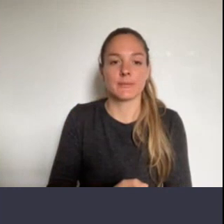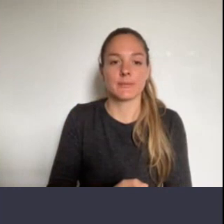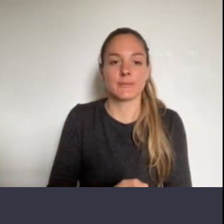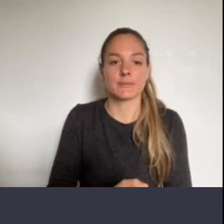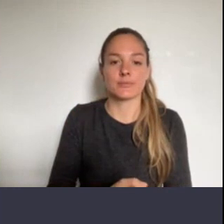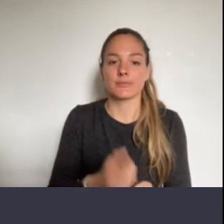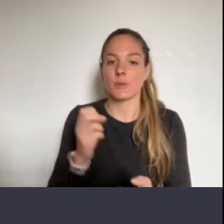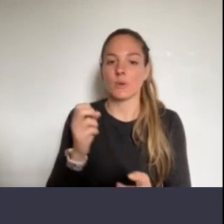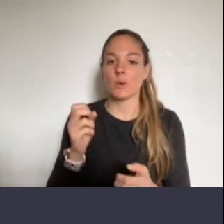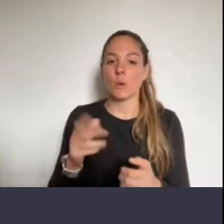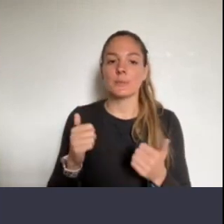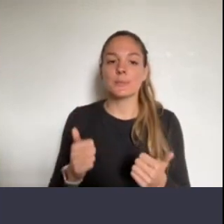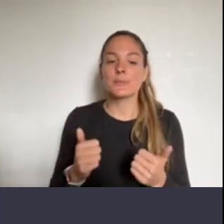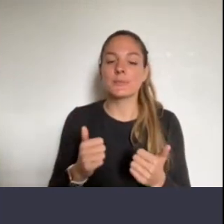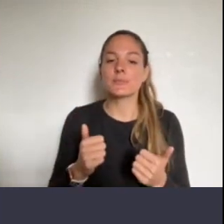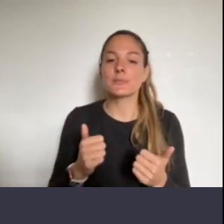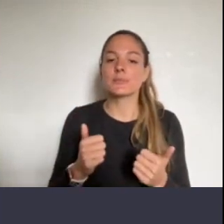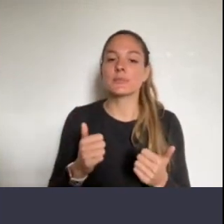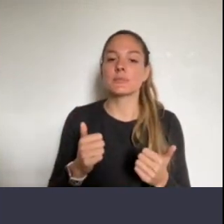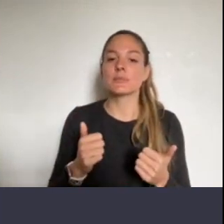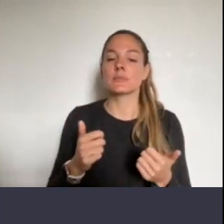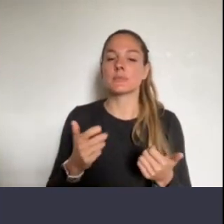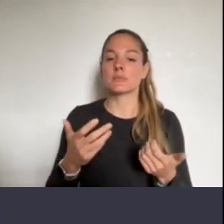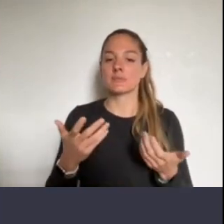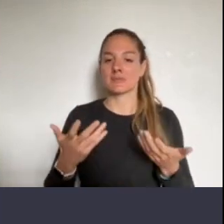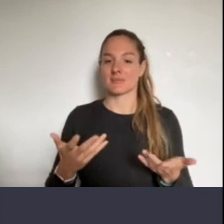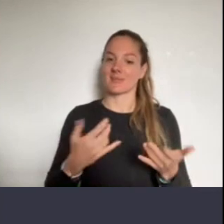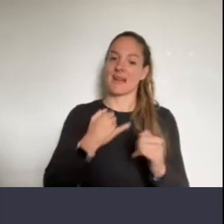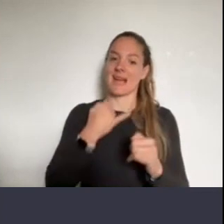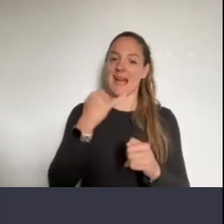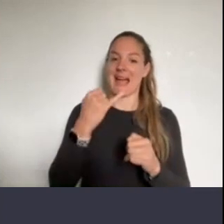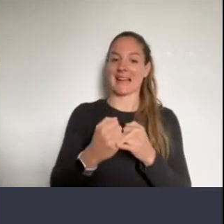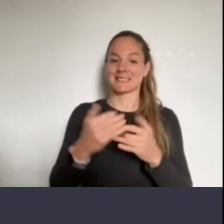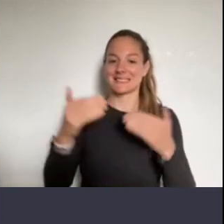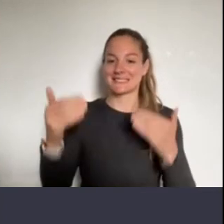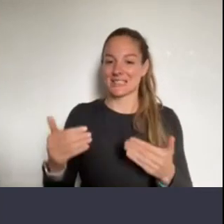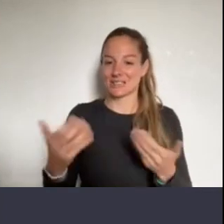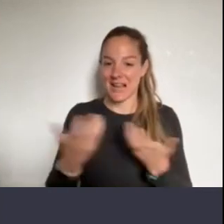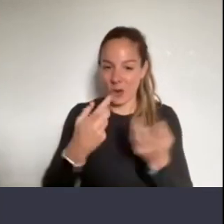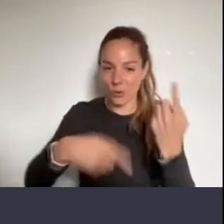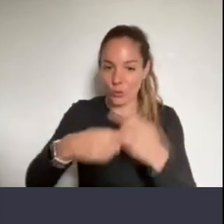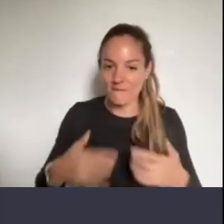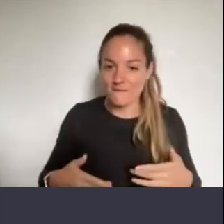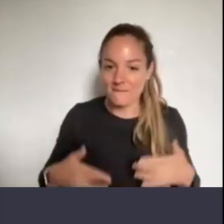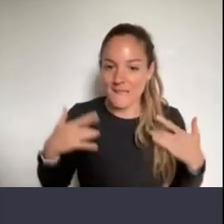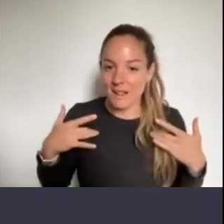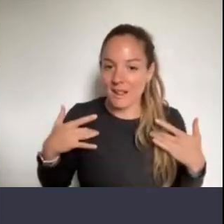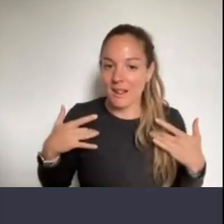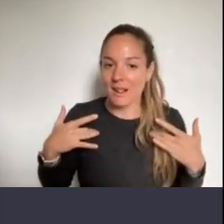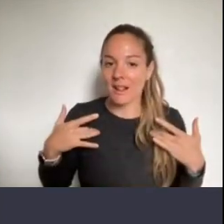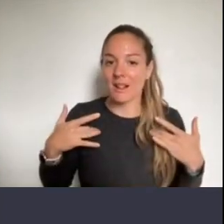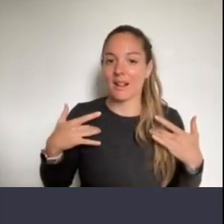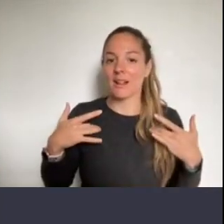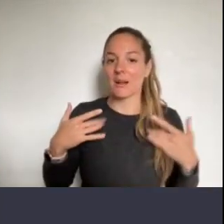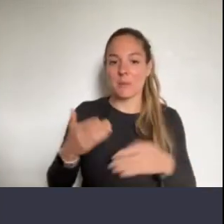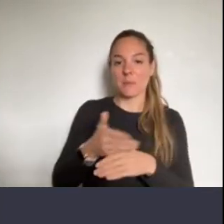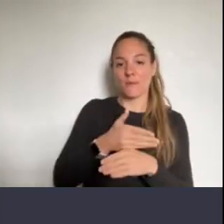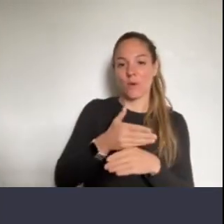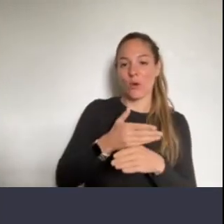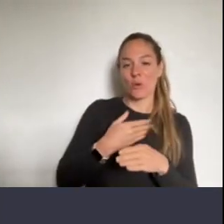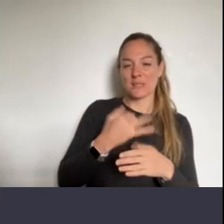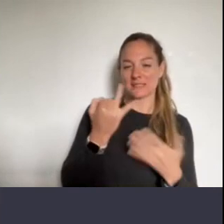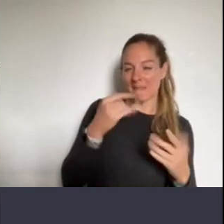Okay, so now we've come to the end of the session. How are you feeling? So I think we were 7.6, weren't we, at the